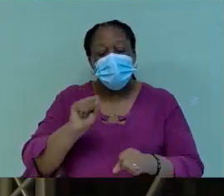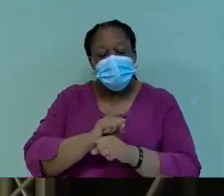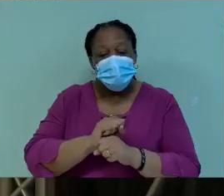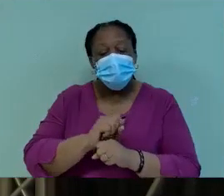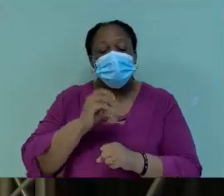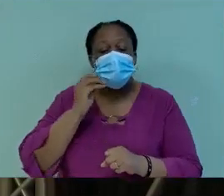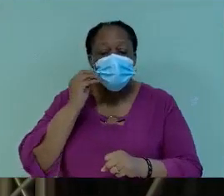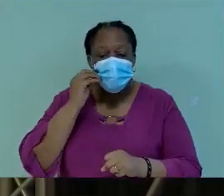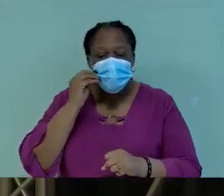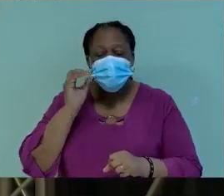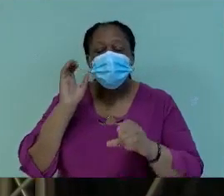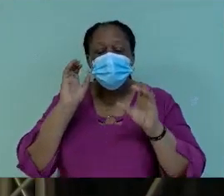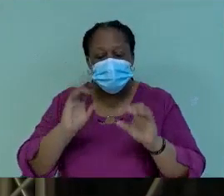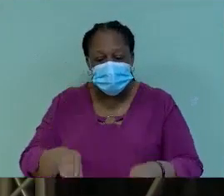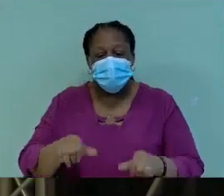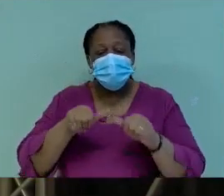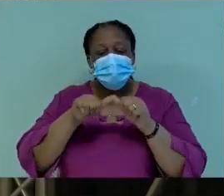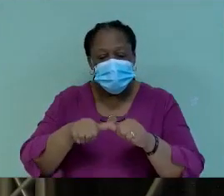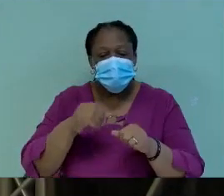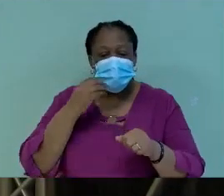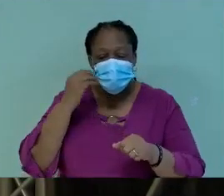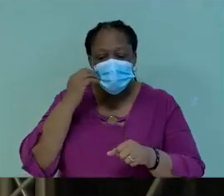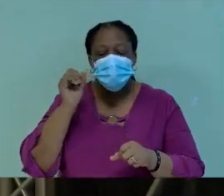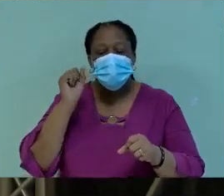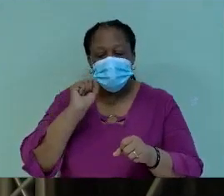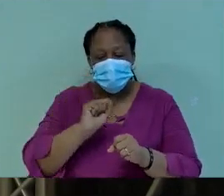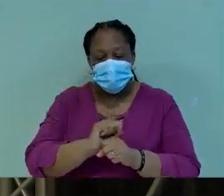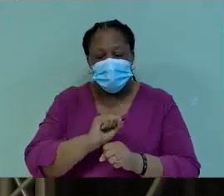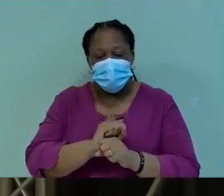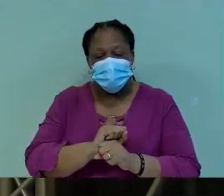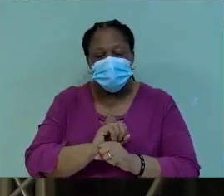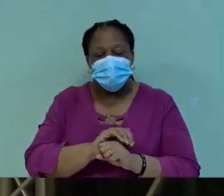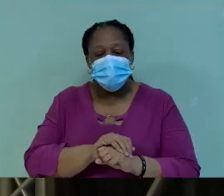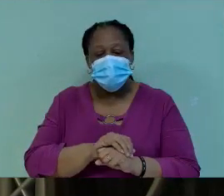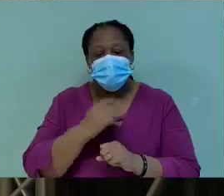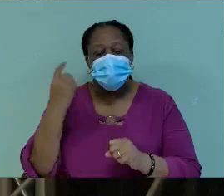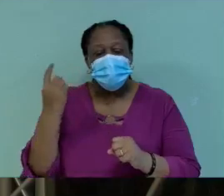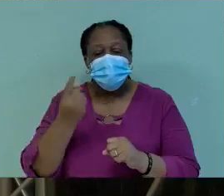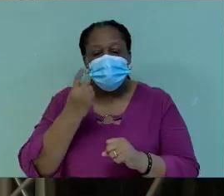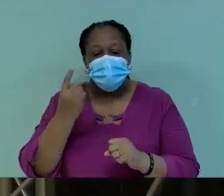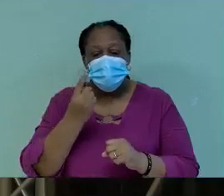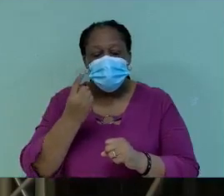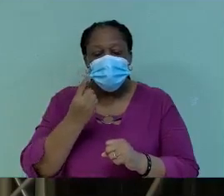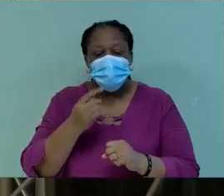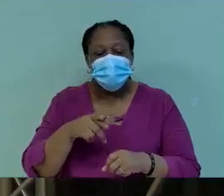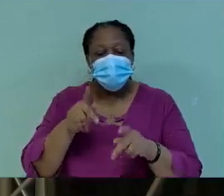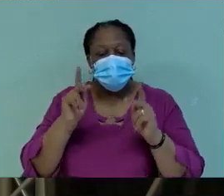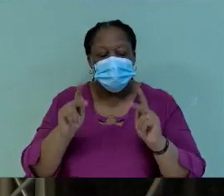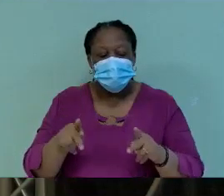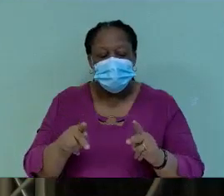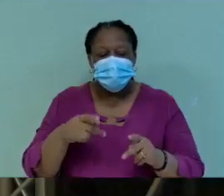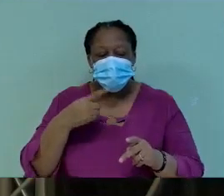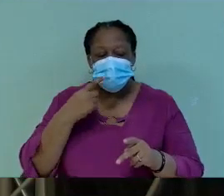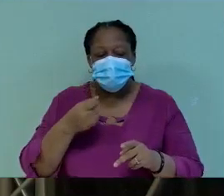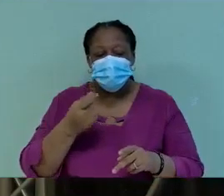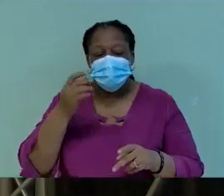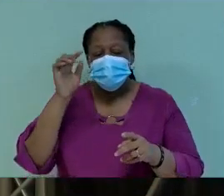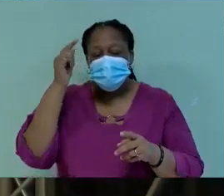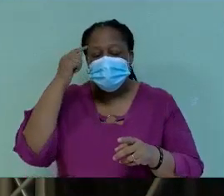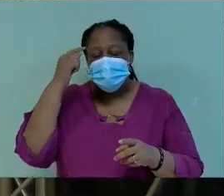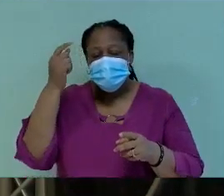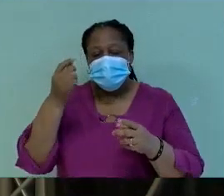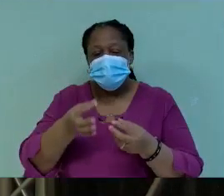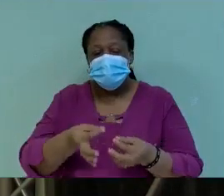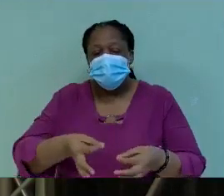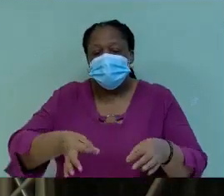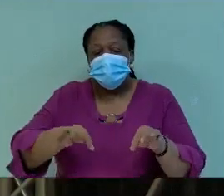should continue to do so. Only where ministries and departments deem it essential that people need to attend